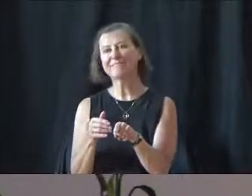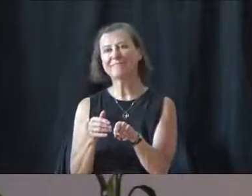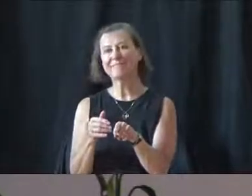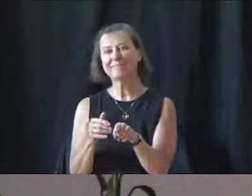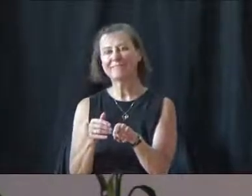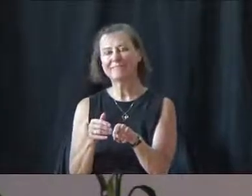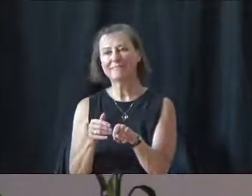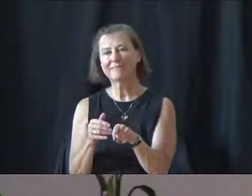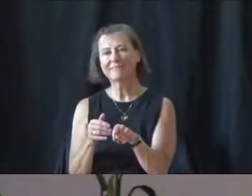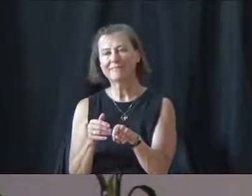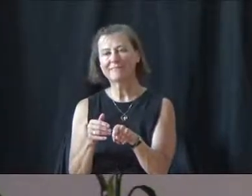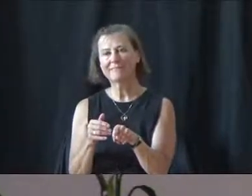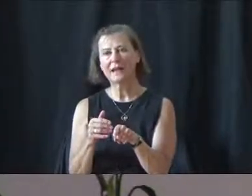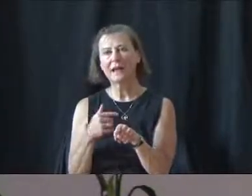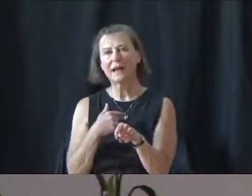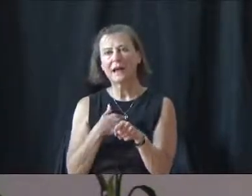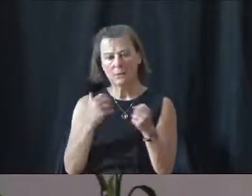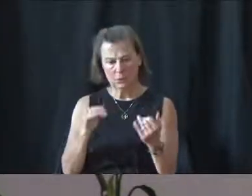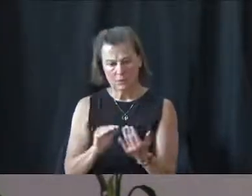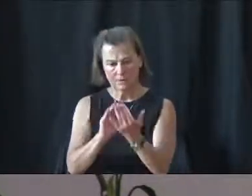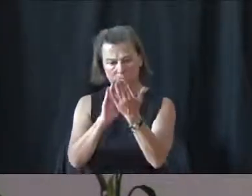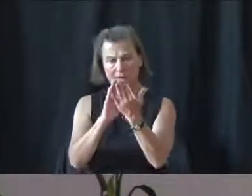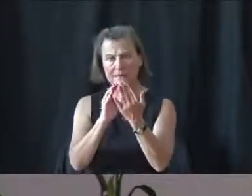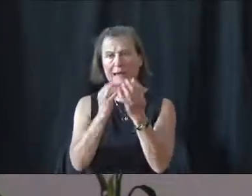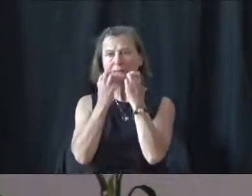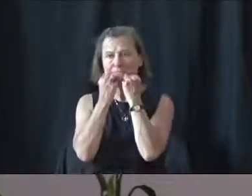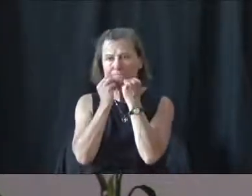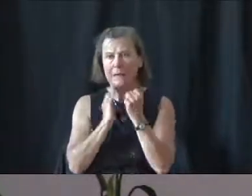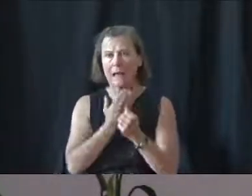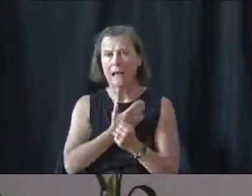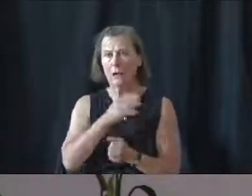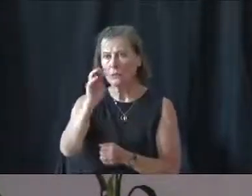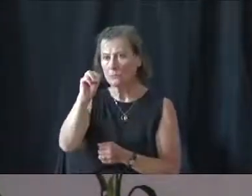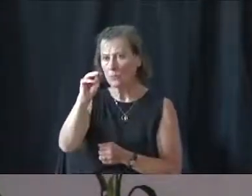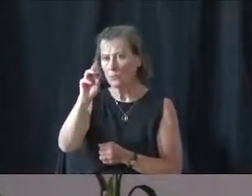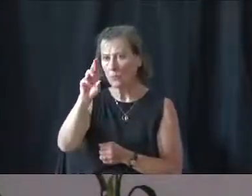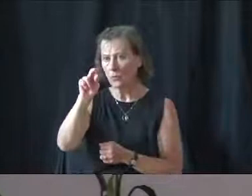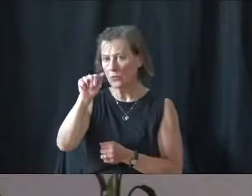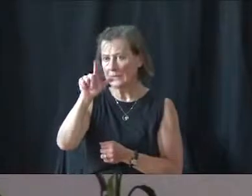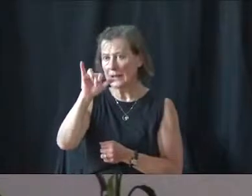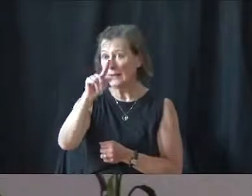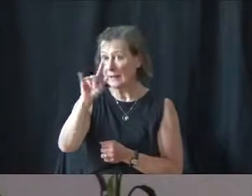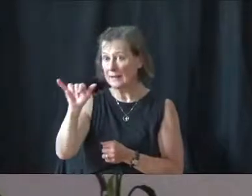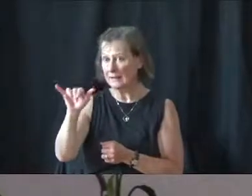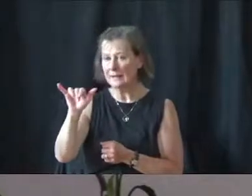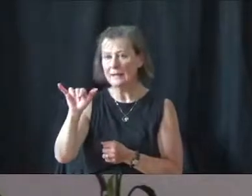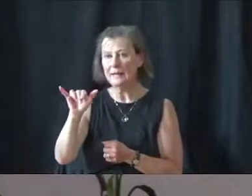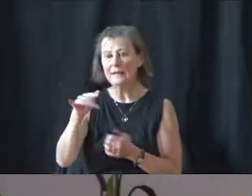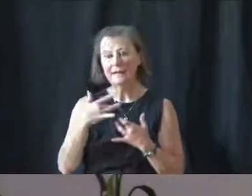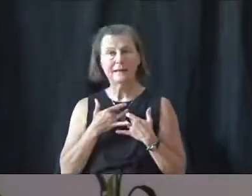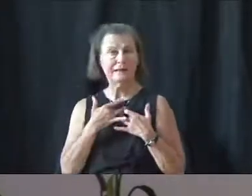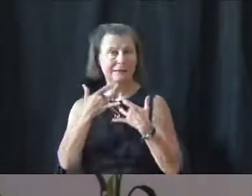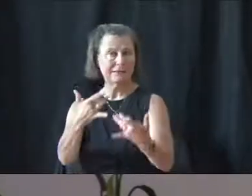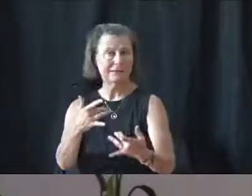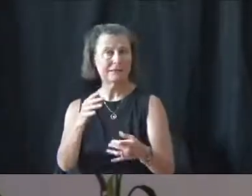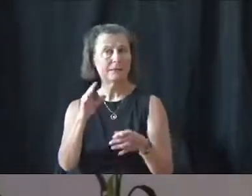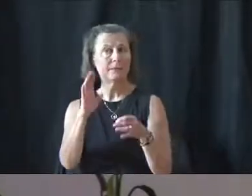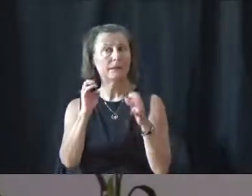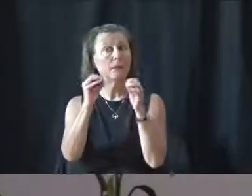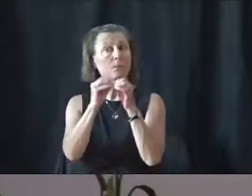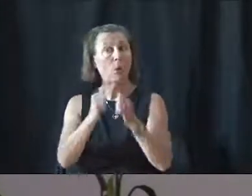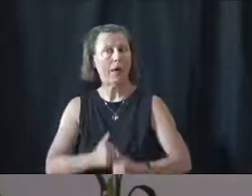But when we confront and embrace our mortality, there's a tendency to be more alive in the present